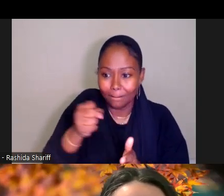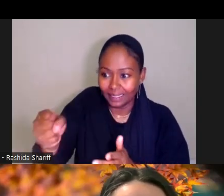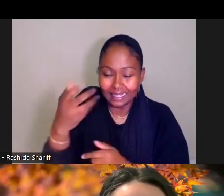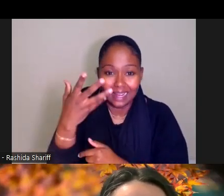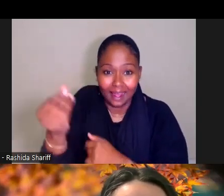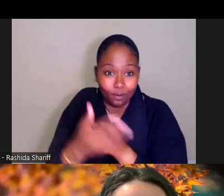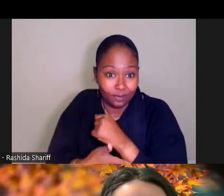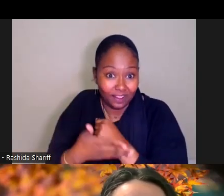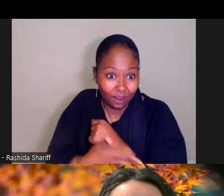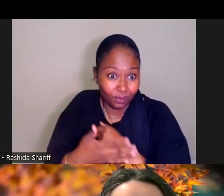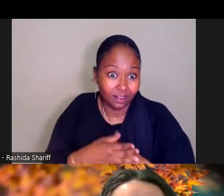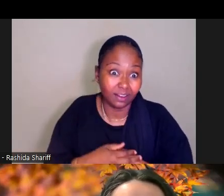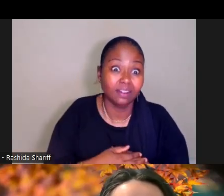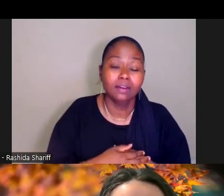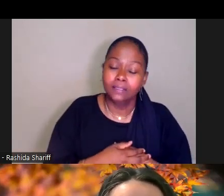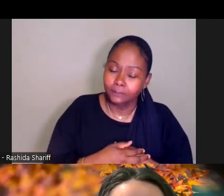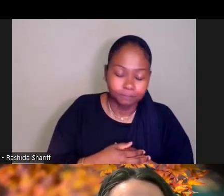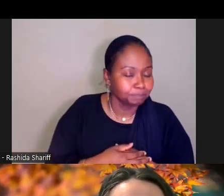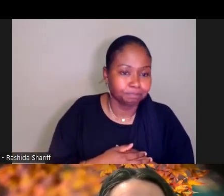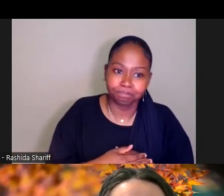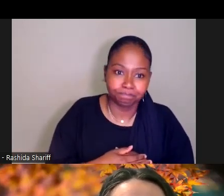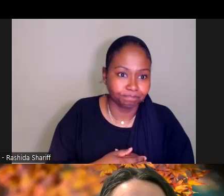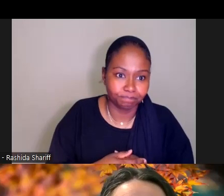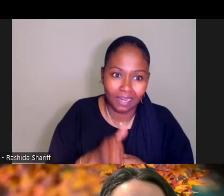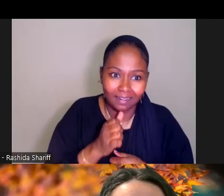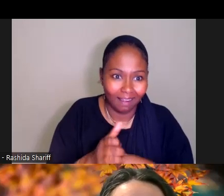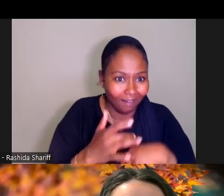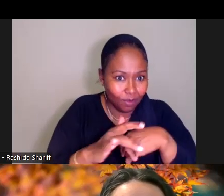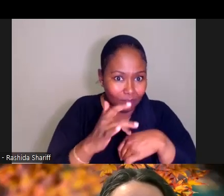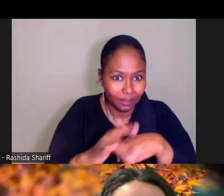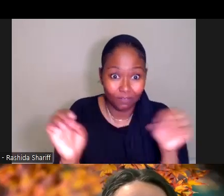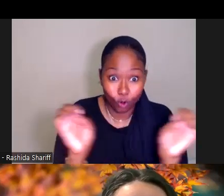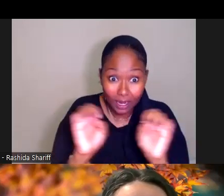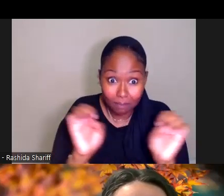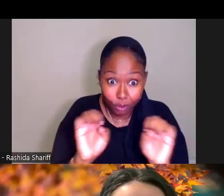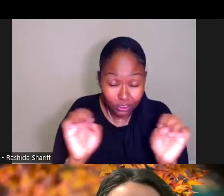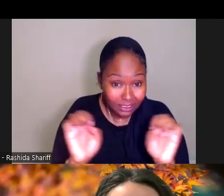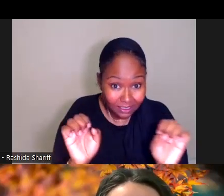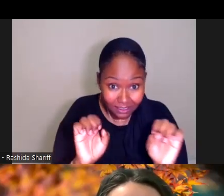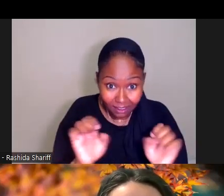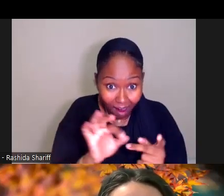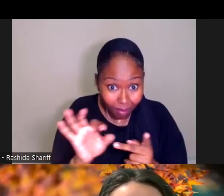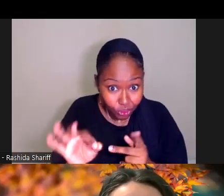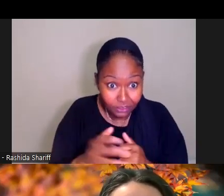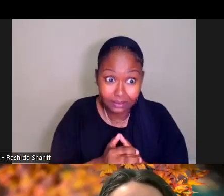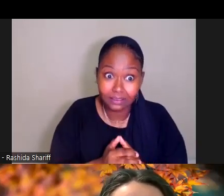of emergency placement options if you need to place somebody right away, limited